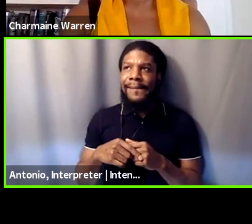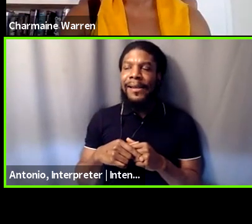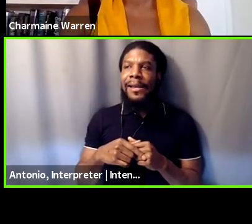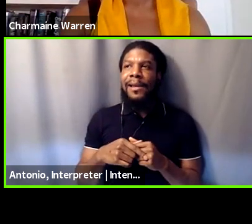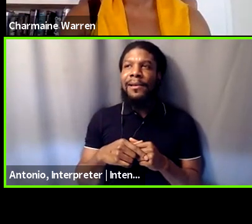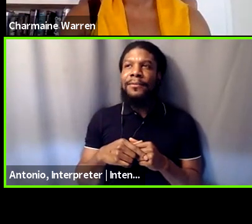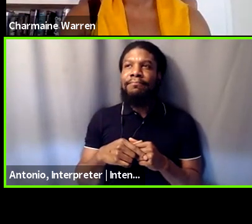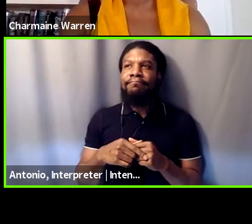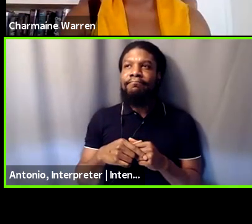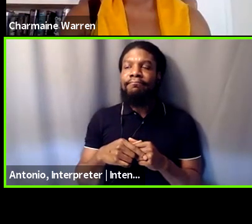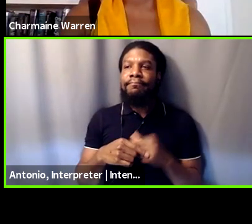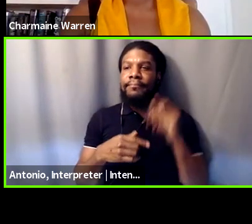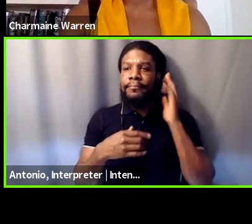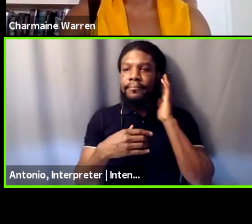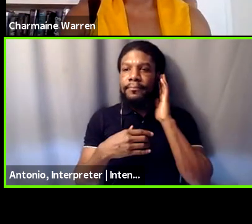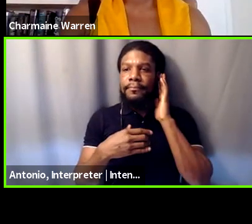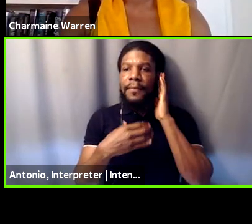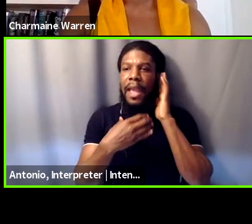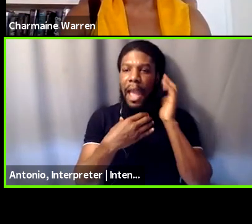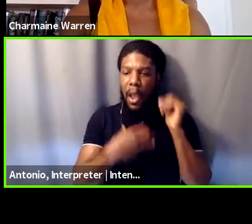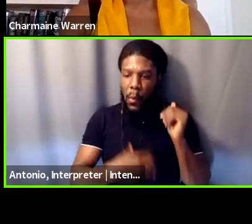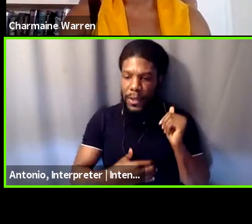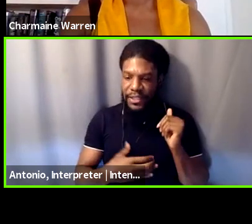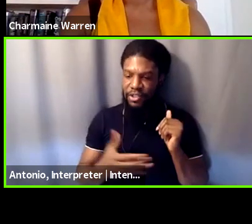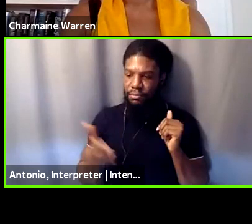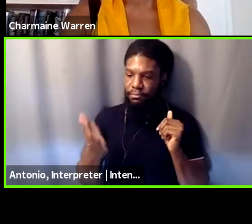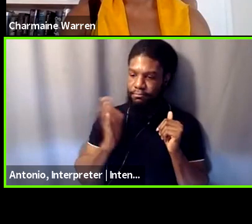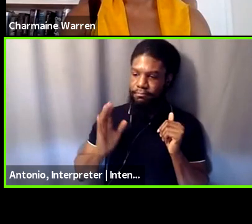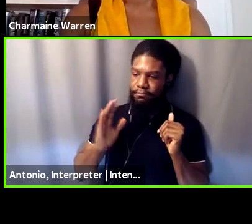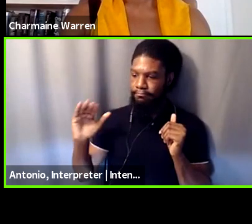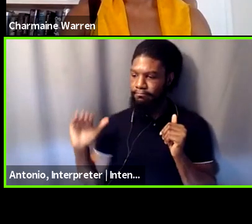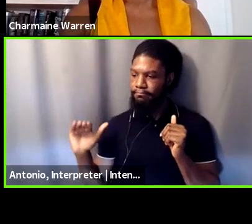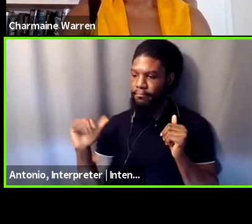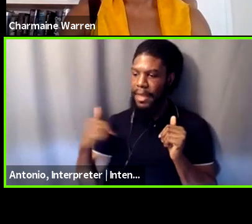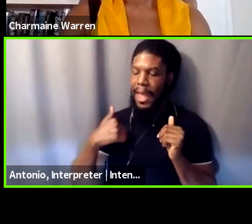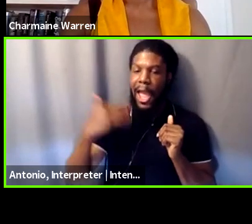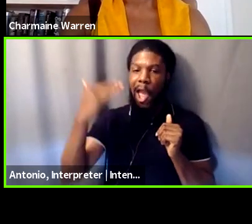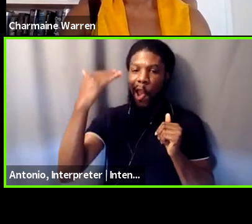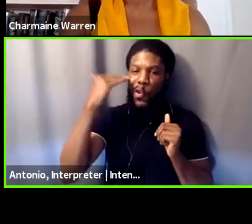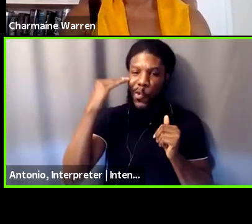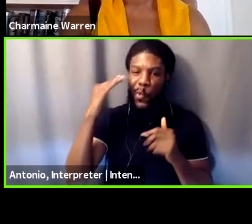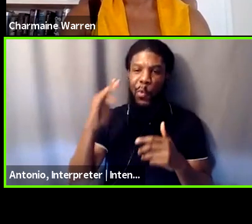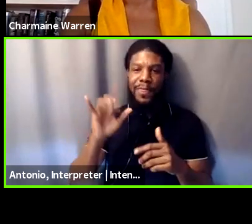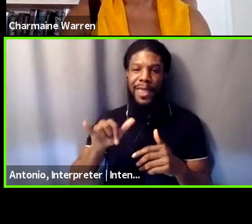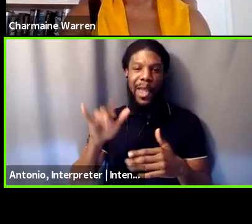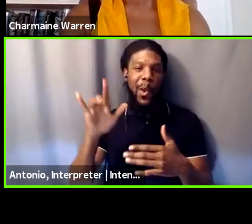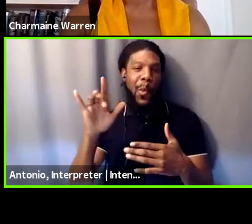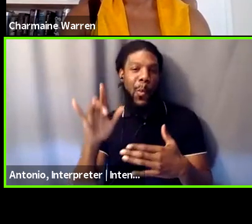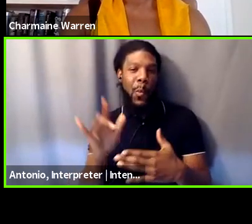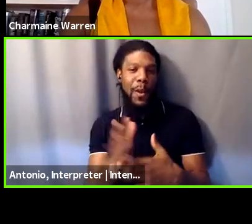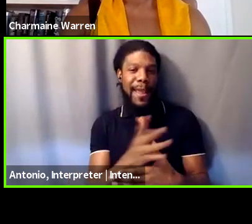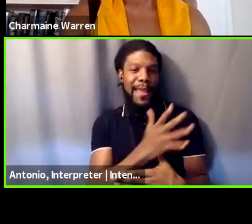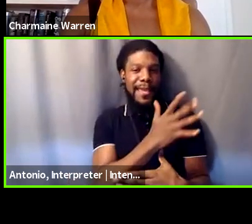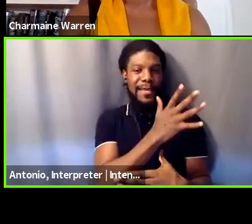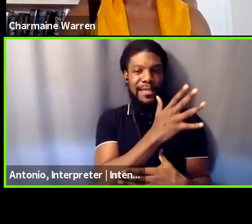the range of what Jamaicans,